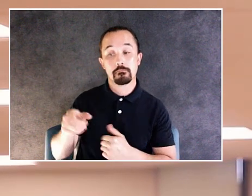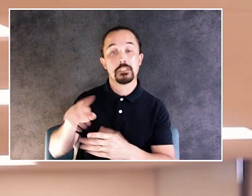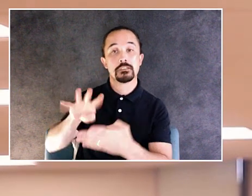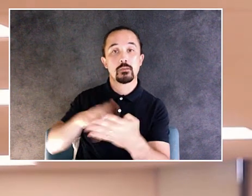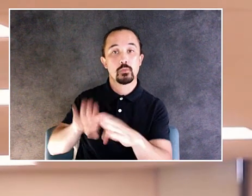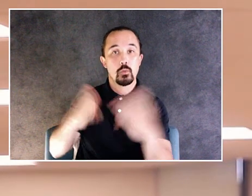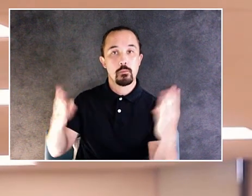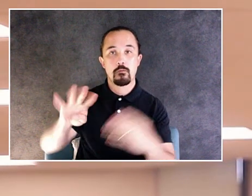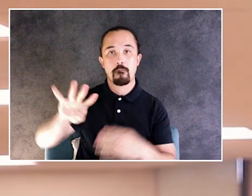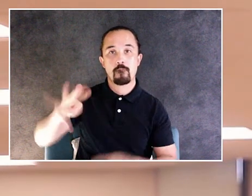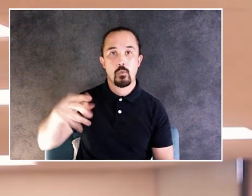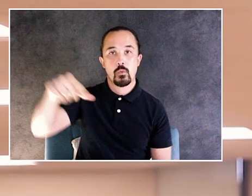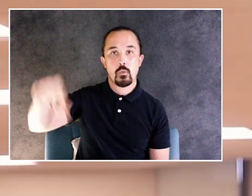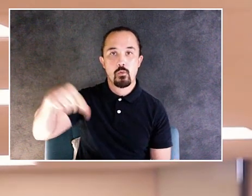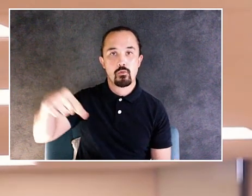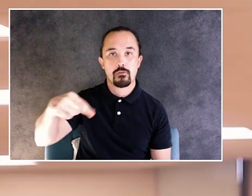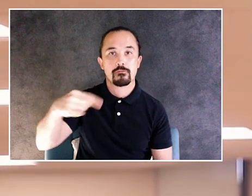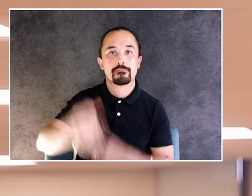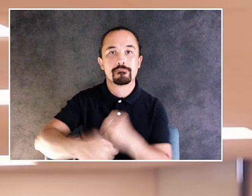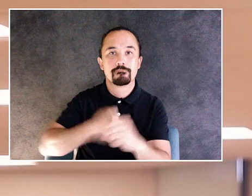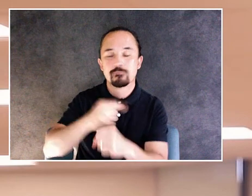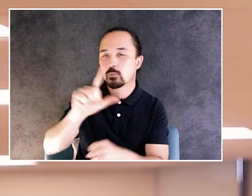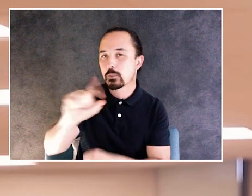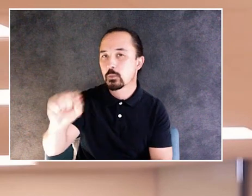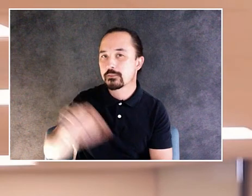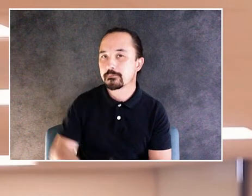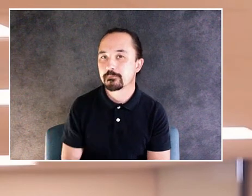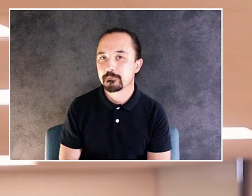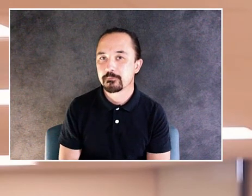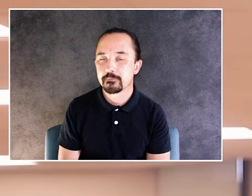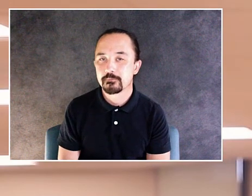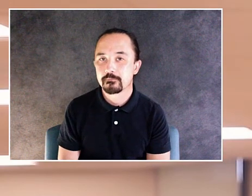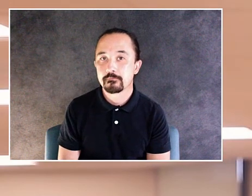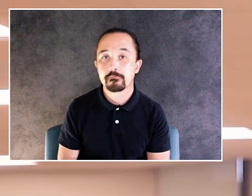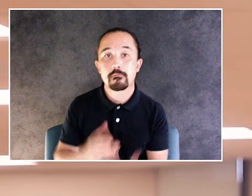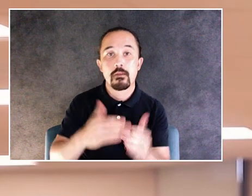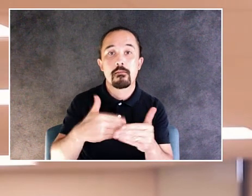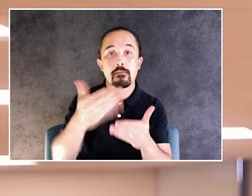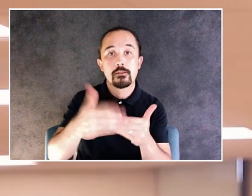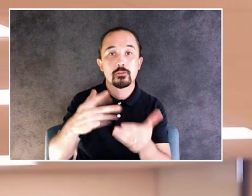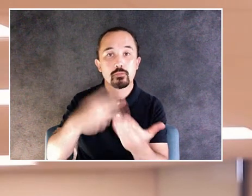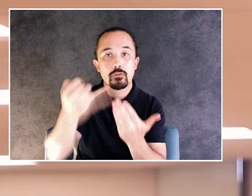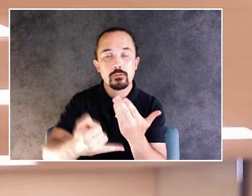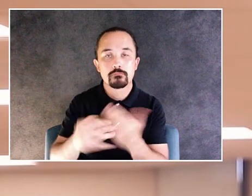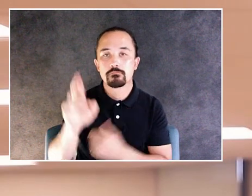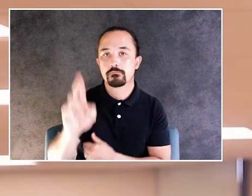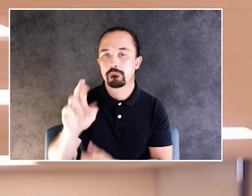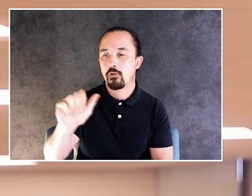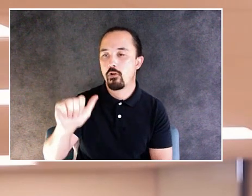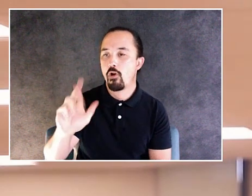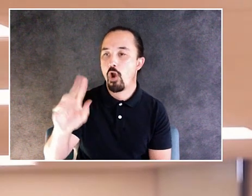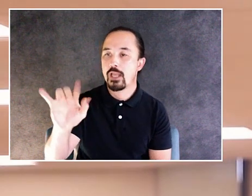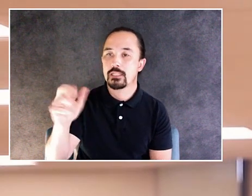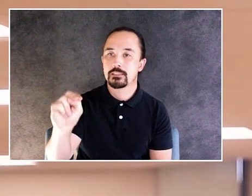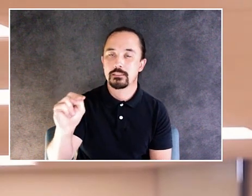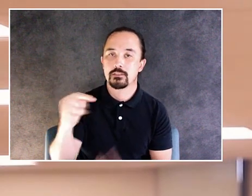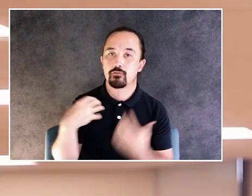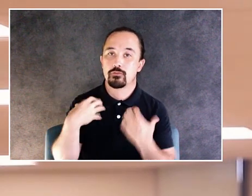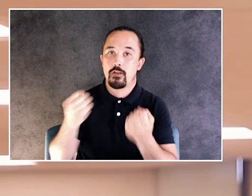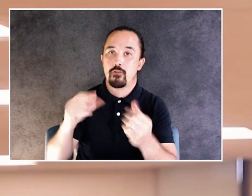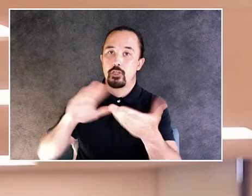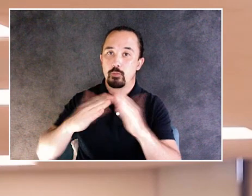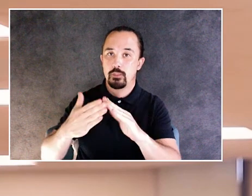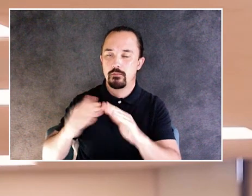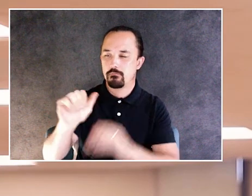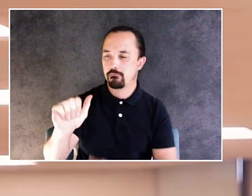fourth quarter of 2020. The next project is the Riverside Arlington Recovery Community, also known as